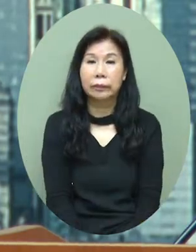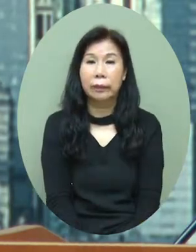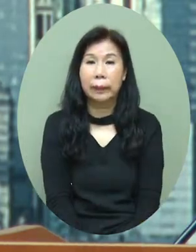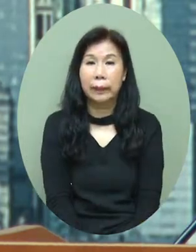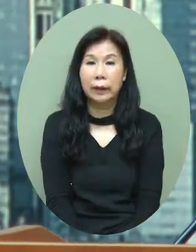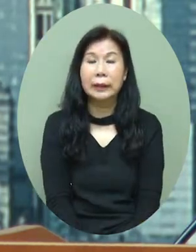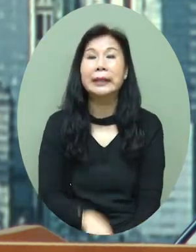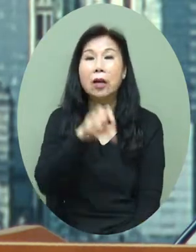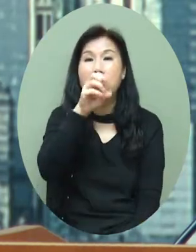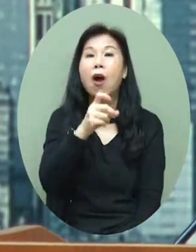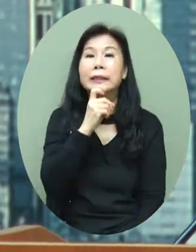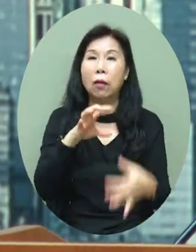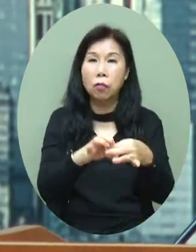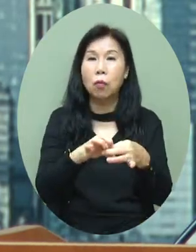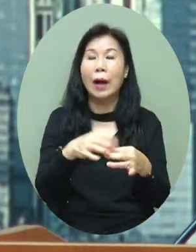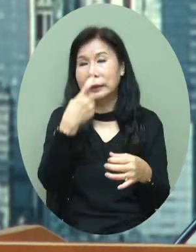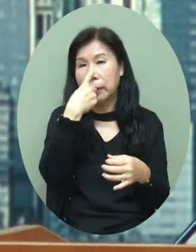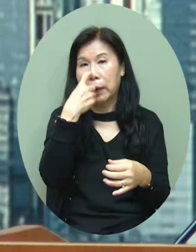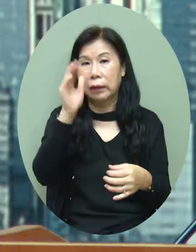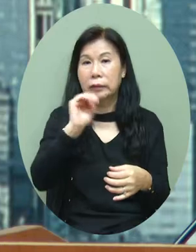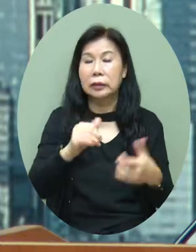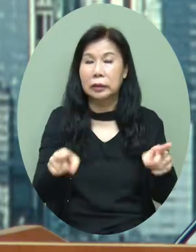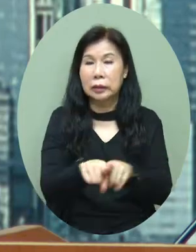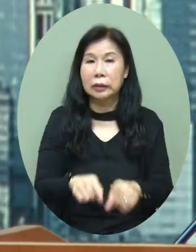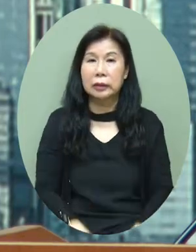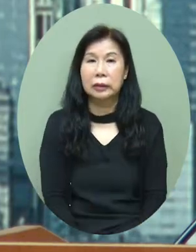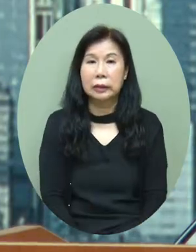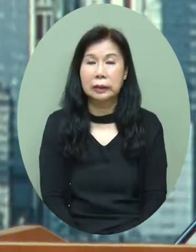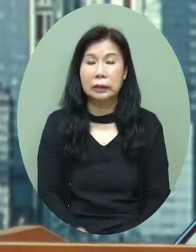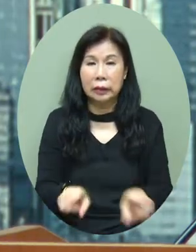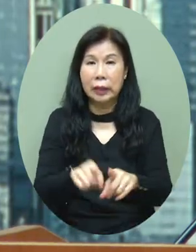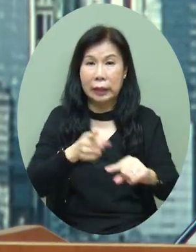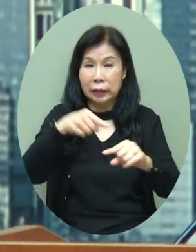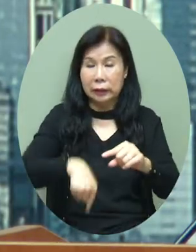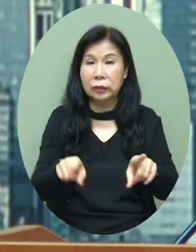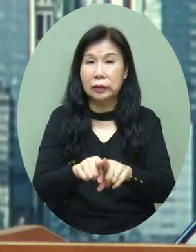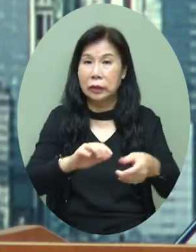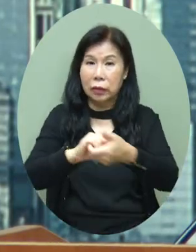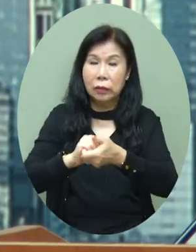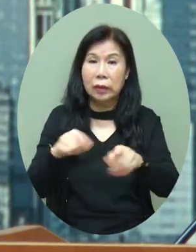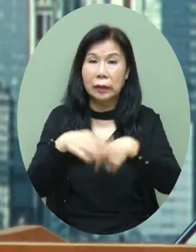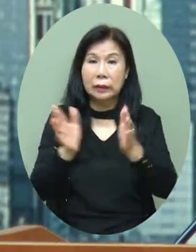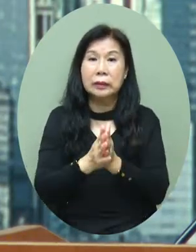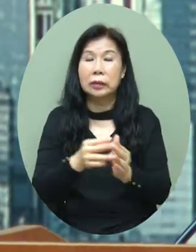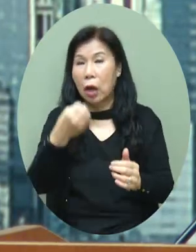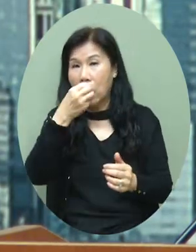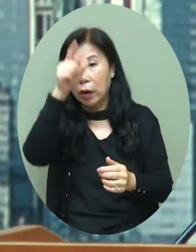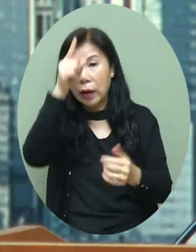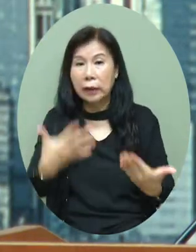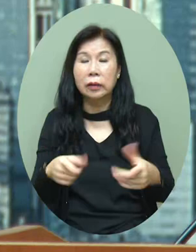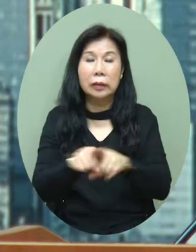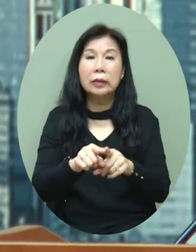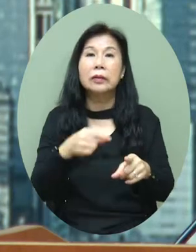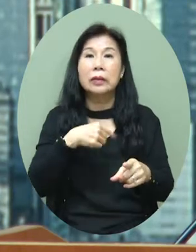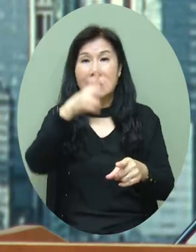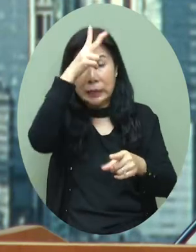Let me say a few words in English. The current term government highly values cooperation with the civil service and expects